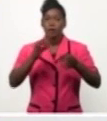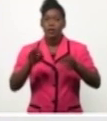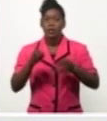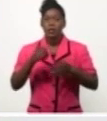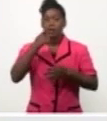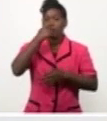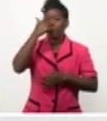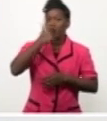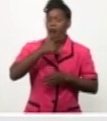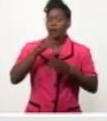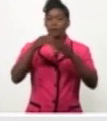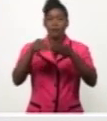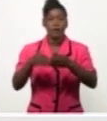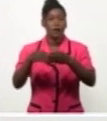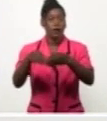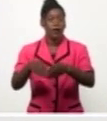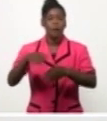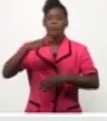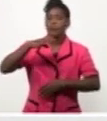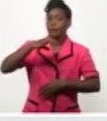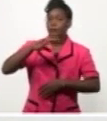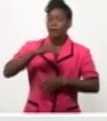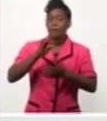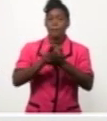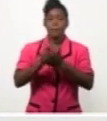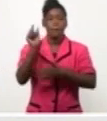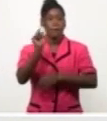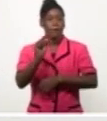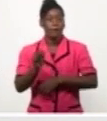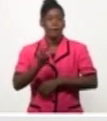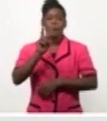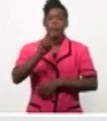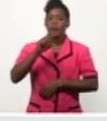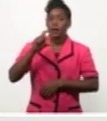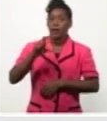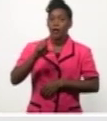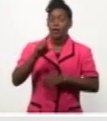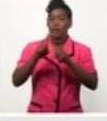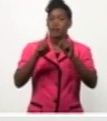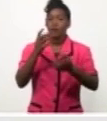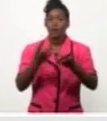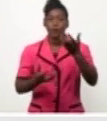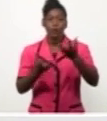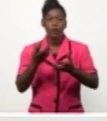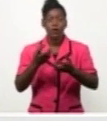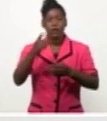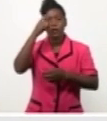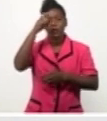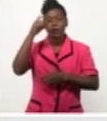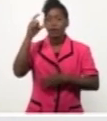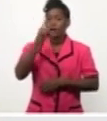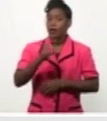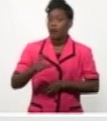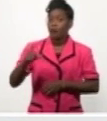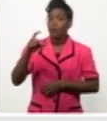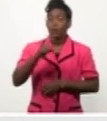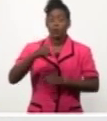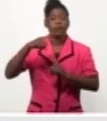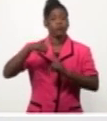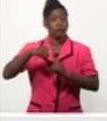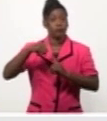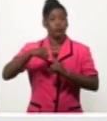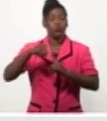de Ávila, Granma, Pinar del Río, Mayabeque, Villa Clara, Cienfuegos, Santi